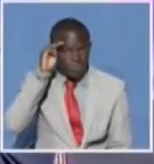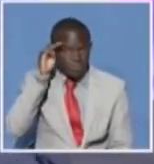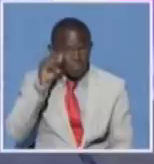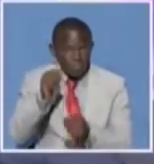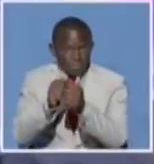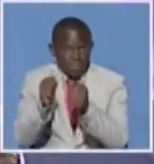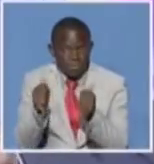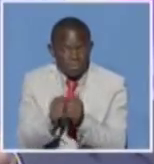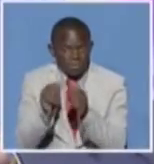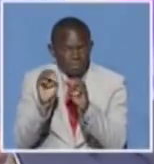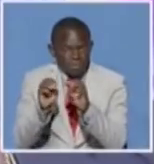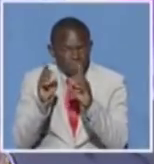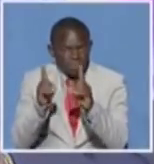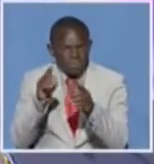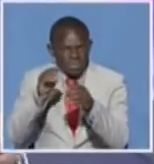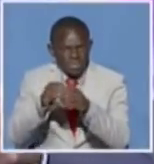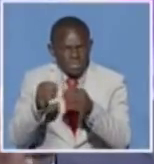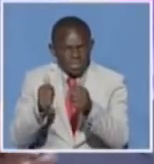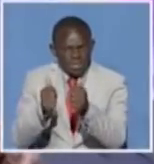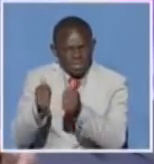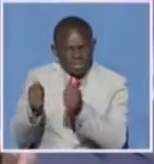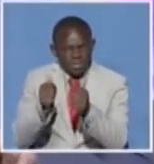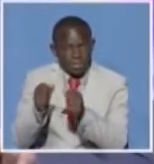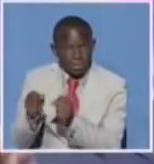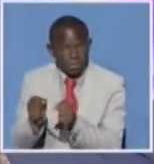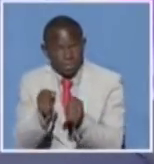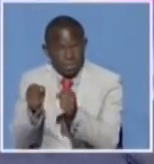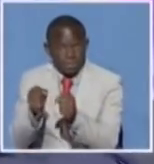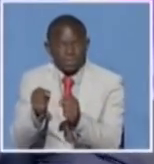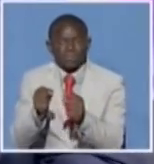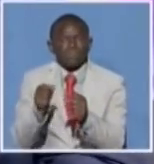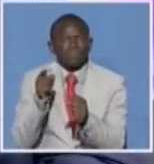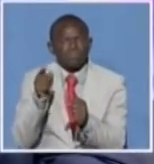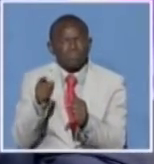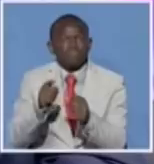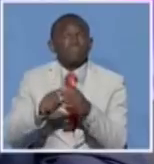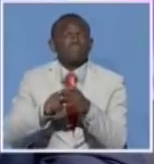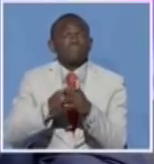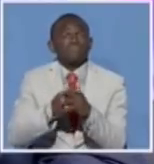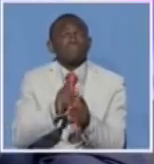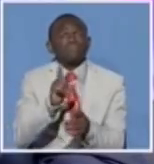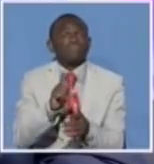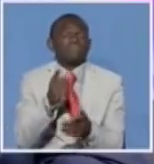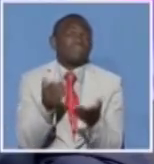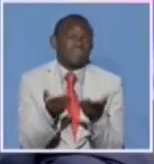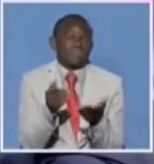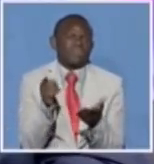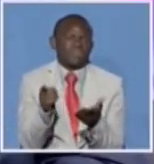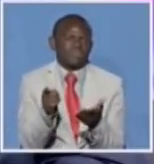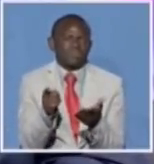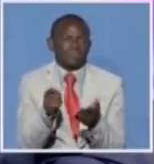and then migrating into the community. And therefore, what government